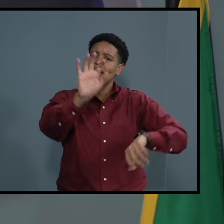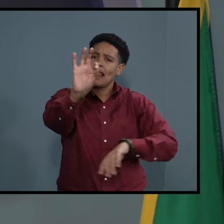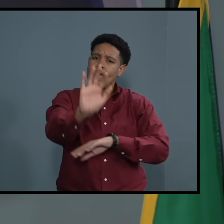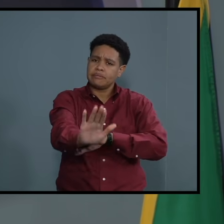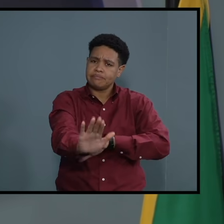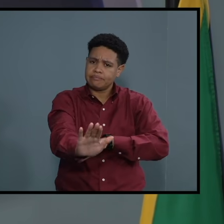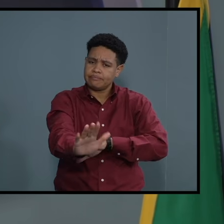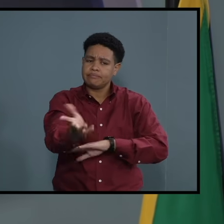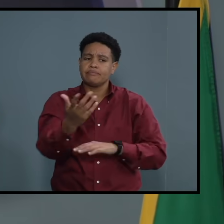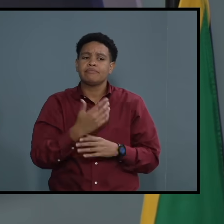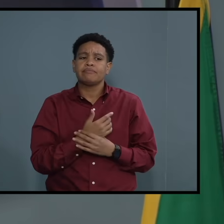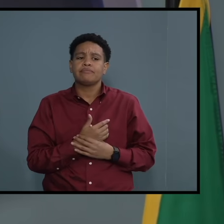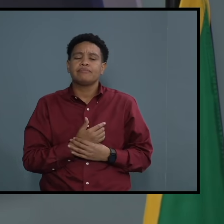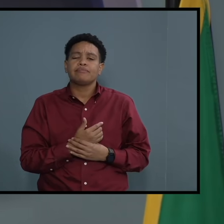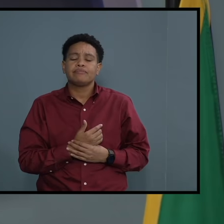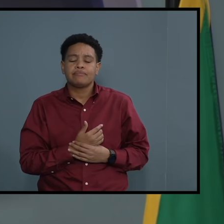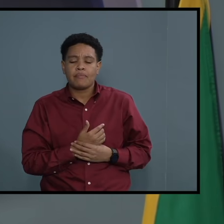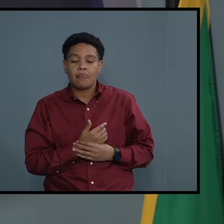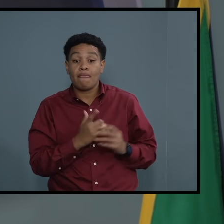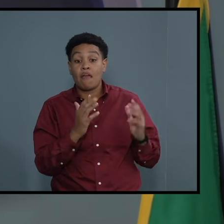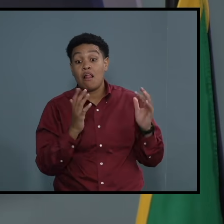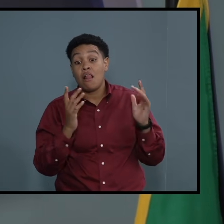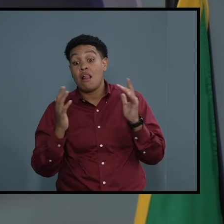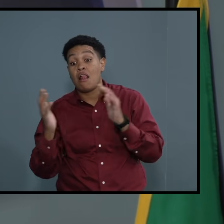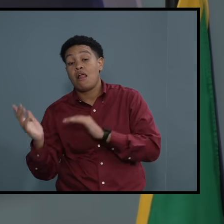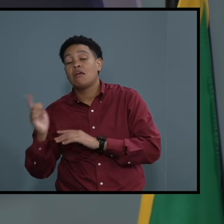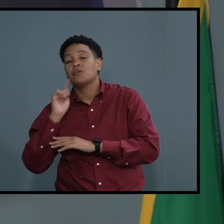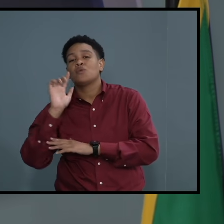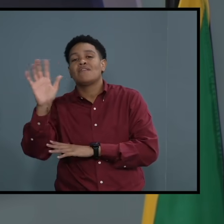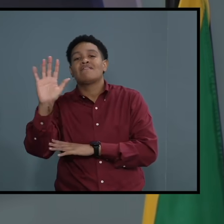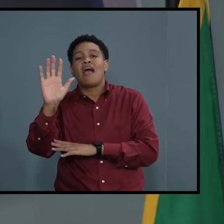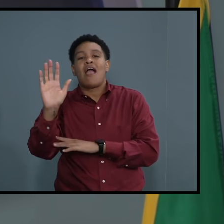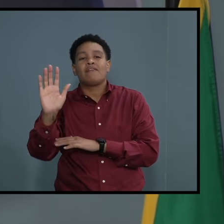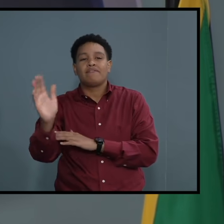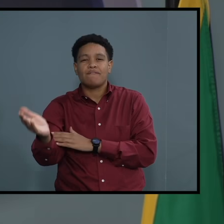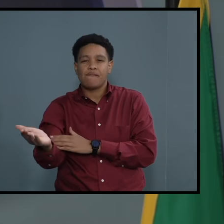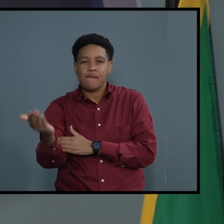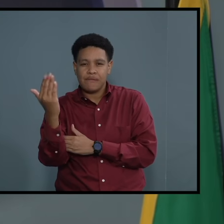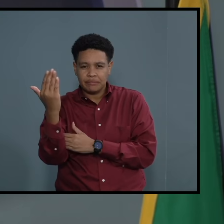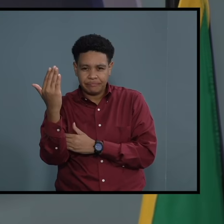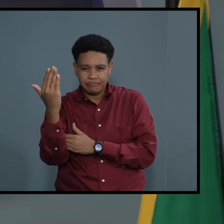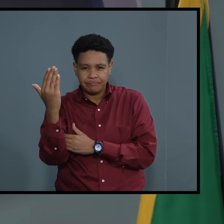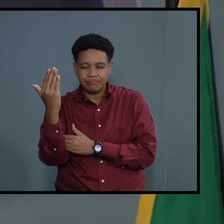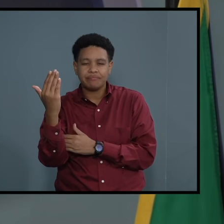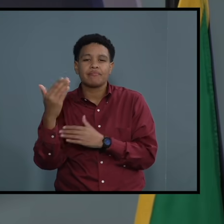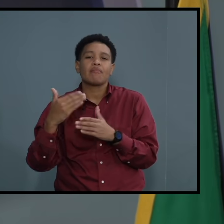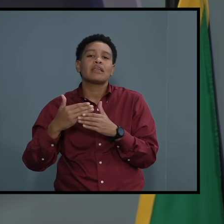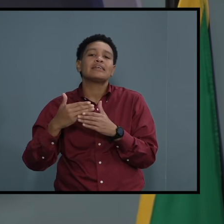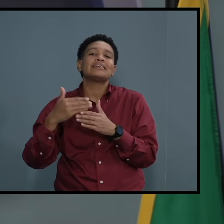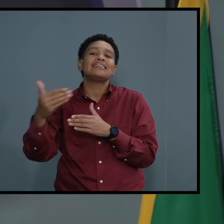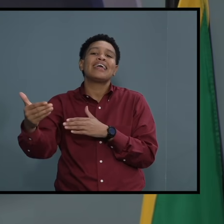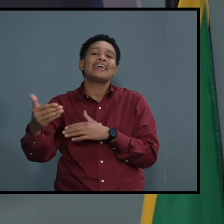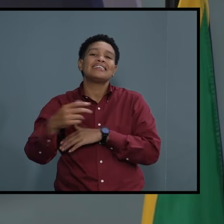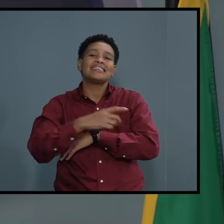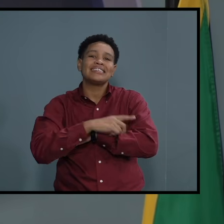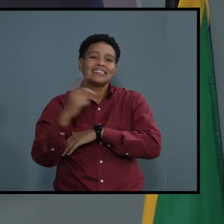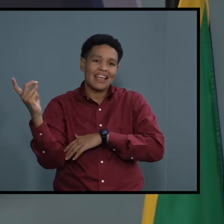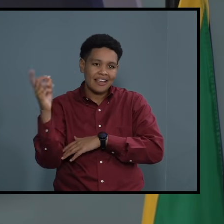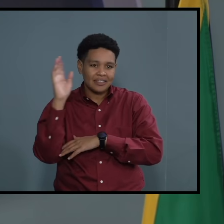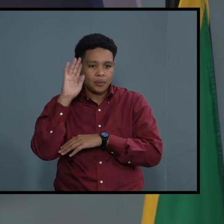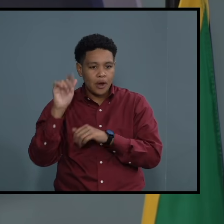p.m. to 5 a.m. the next day, and it will continue like